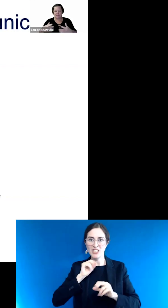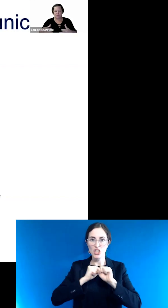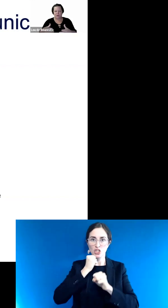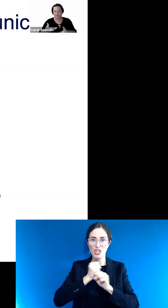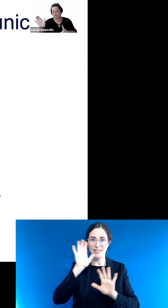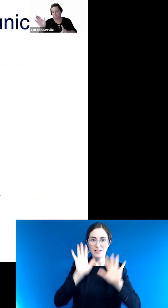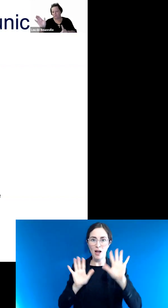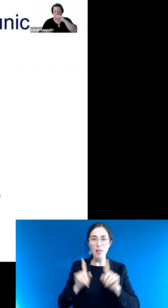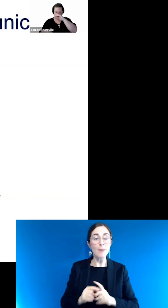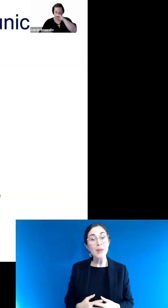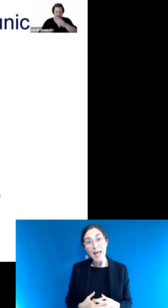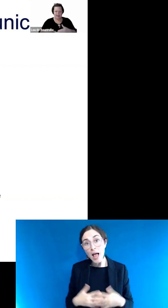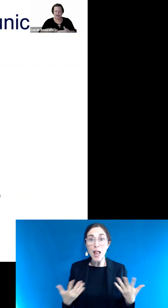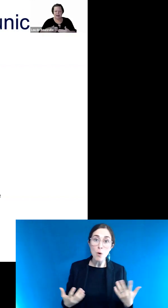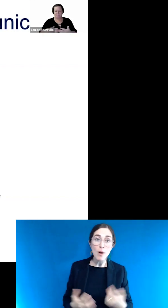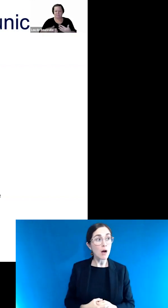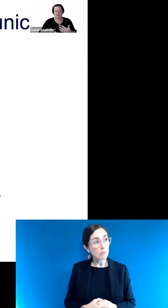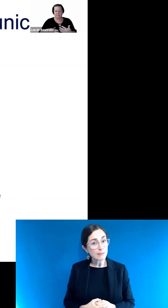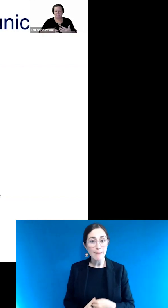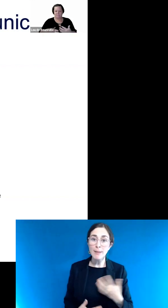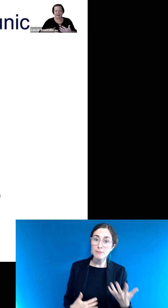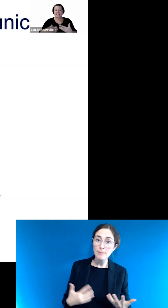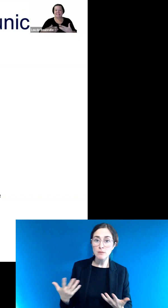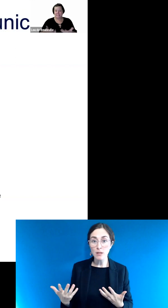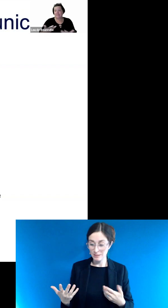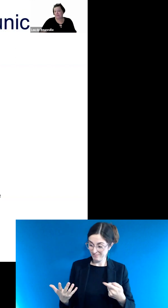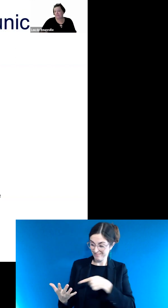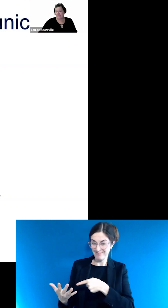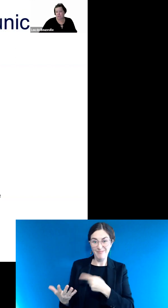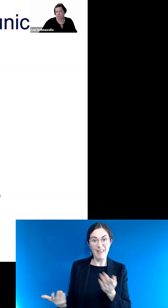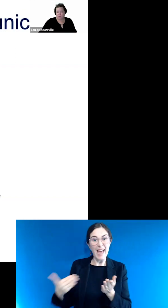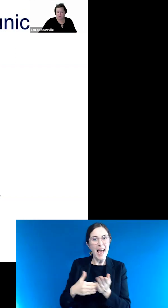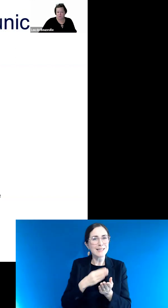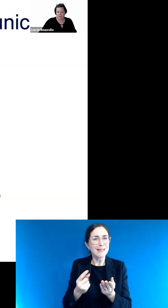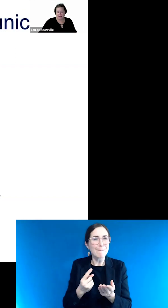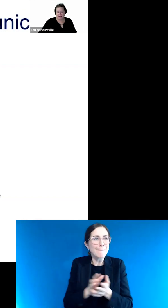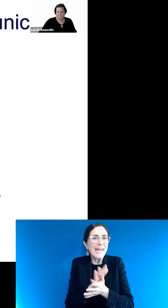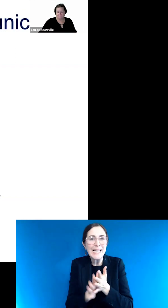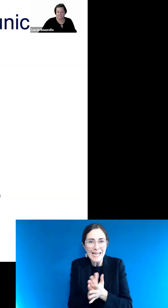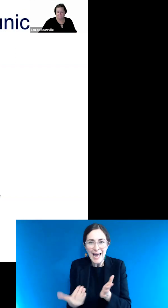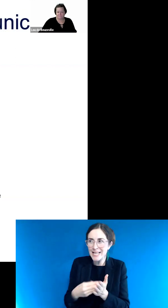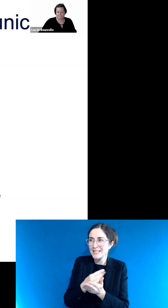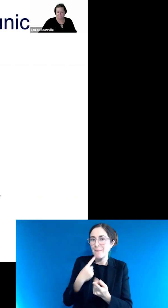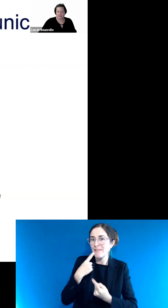in particular ways I won't go into, but it does give information about what you're talking about.